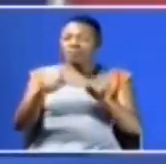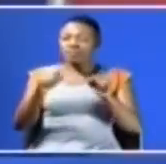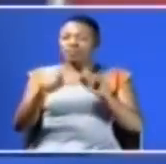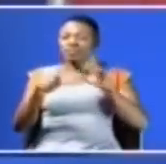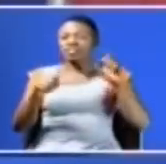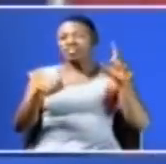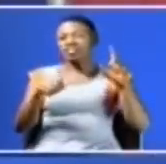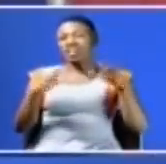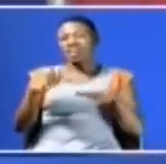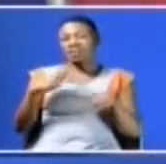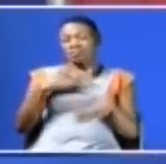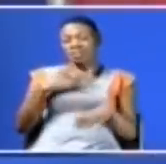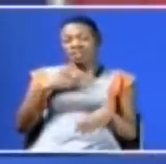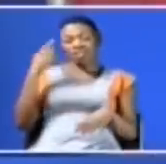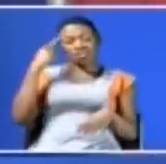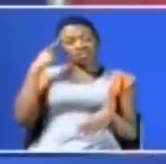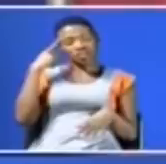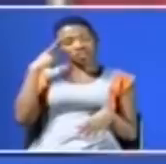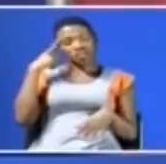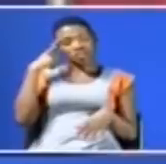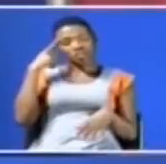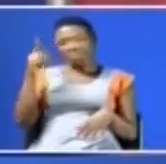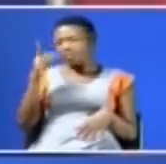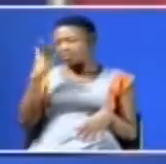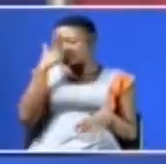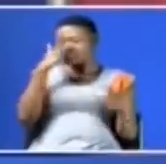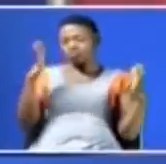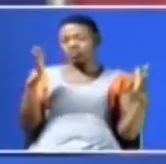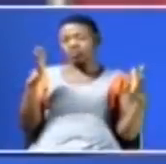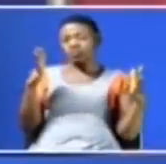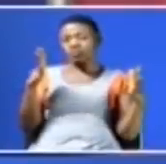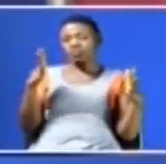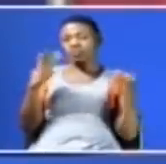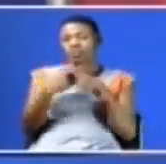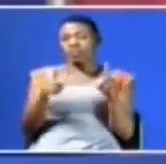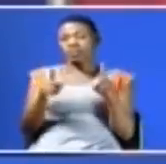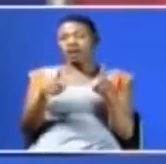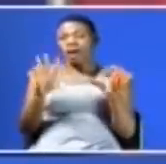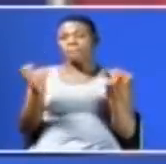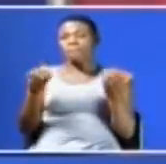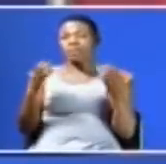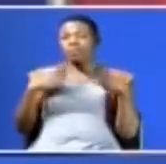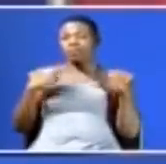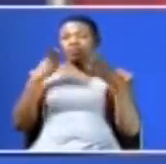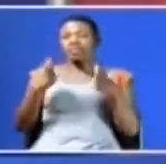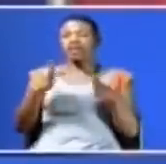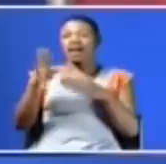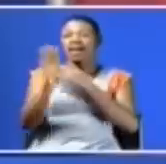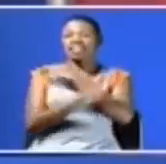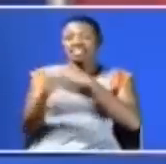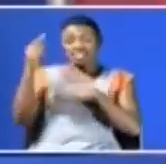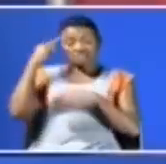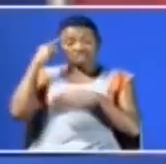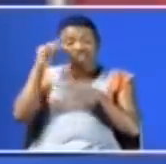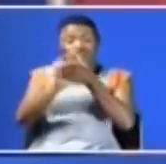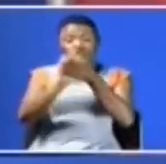at that level. So I think it's a shame. But I, frankly, there are many in this country who now think that Jubilee is a letdown. Okay.